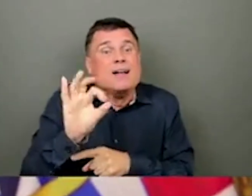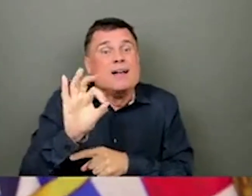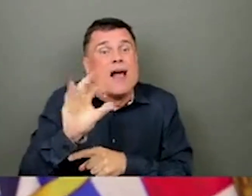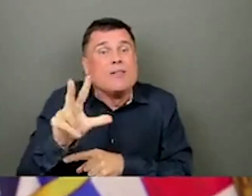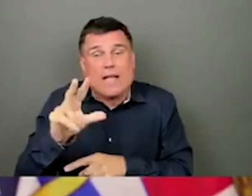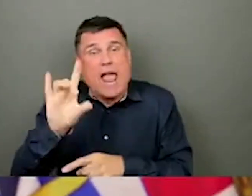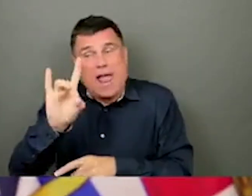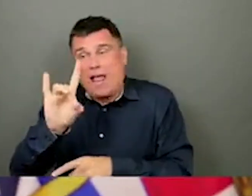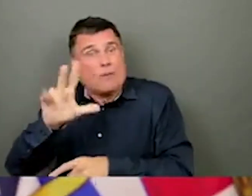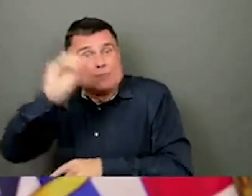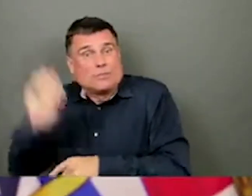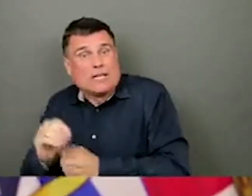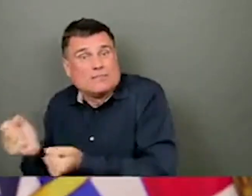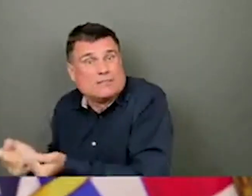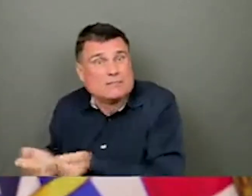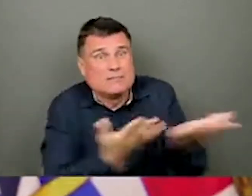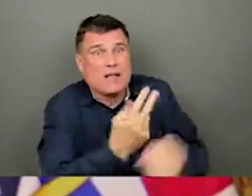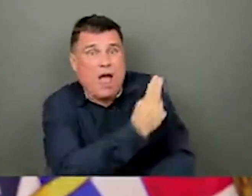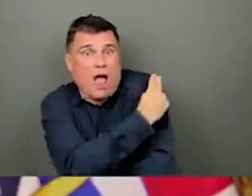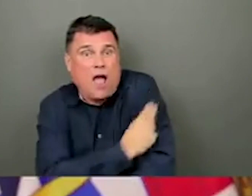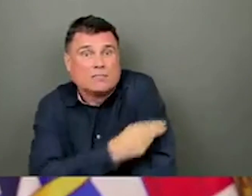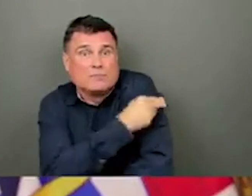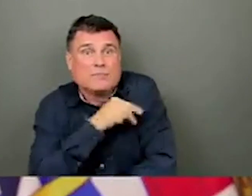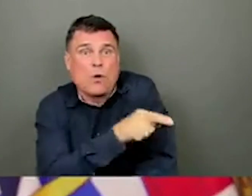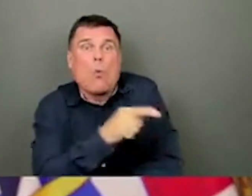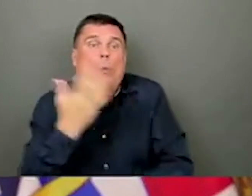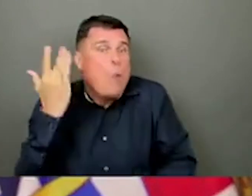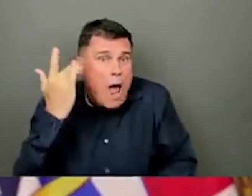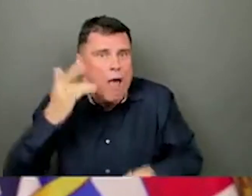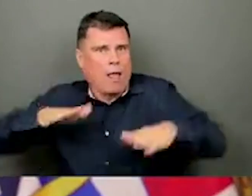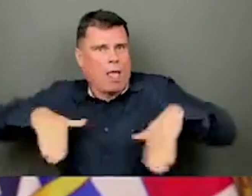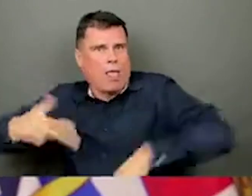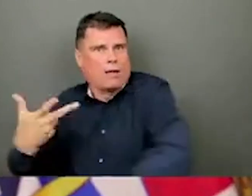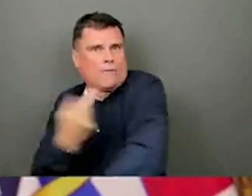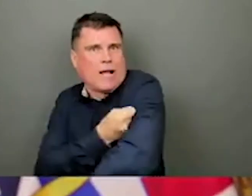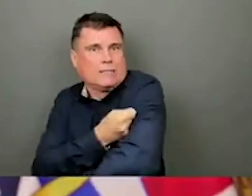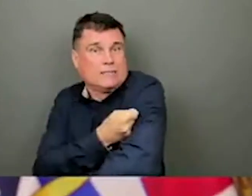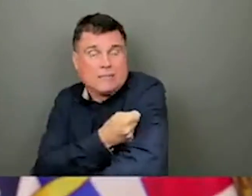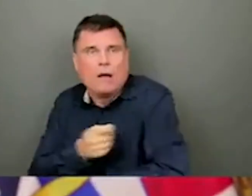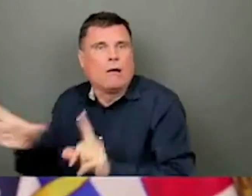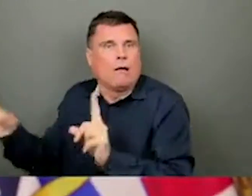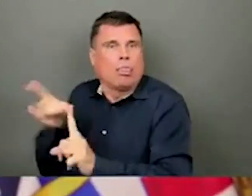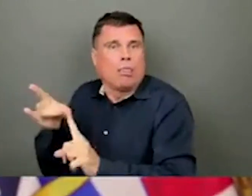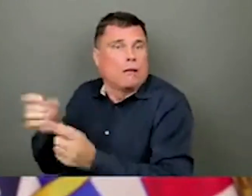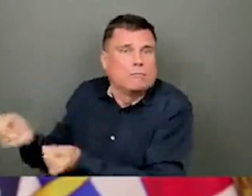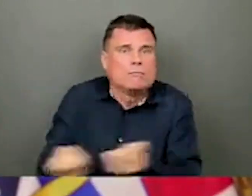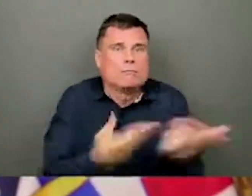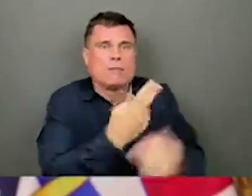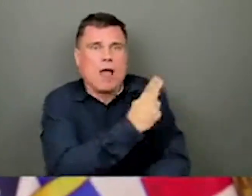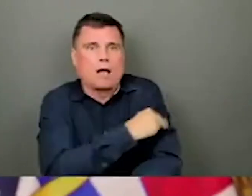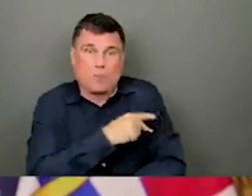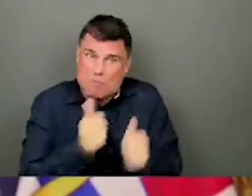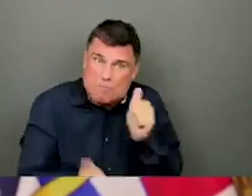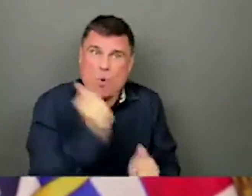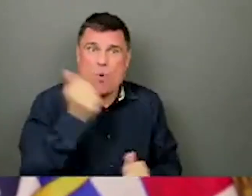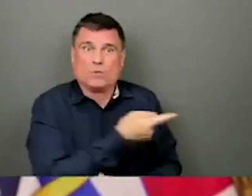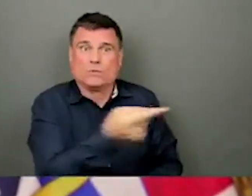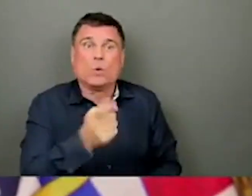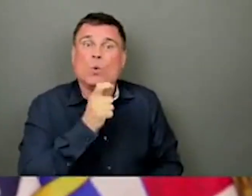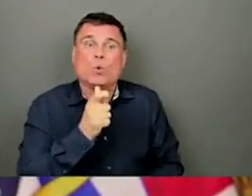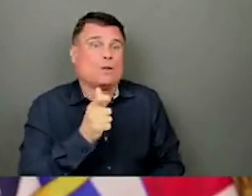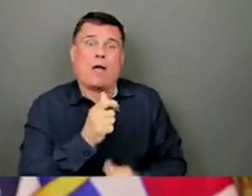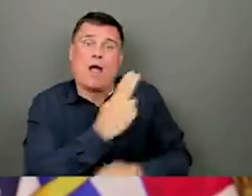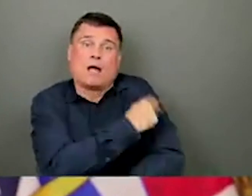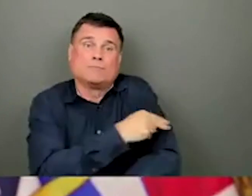this past month. To put it in context, we have a rate of about 28 per